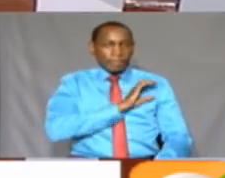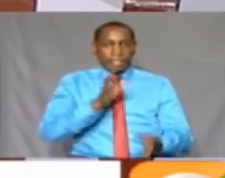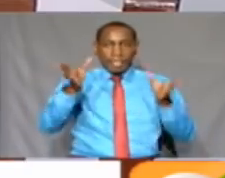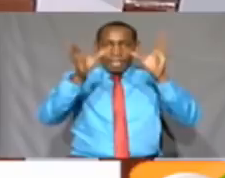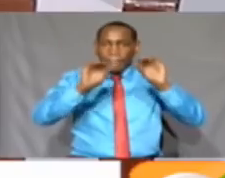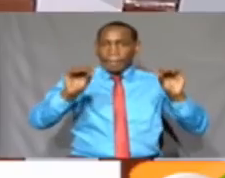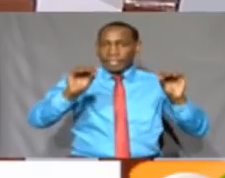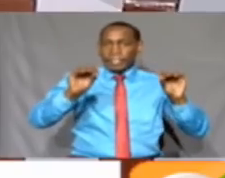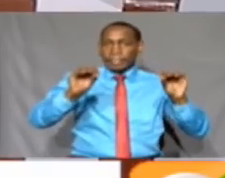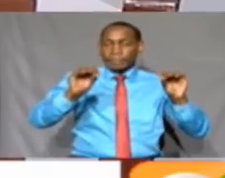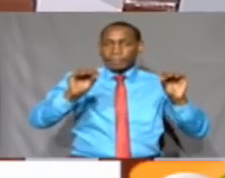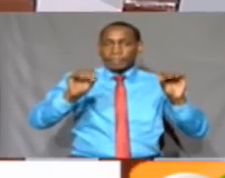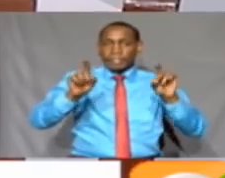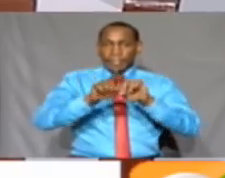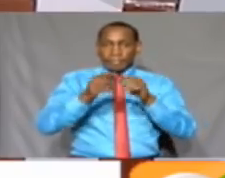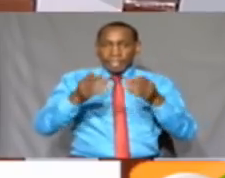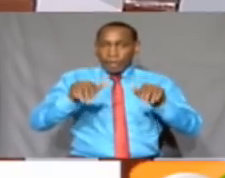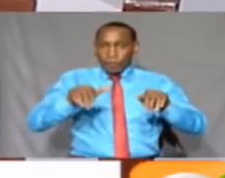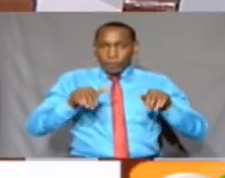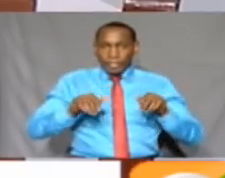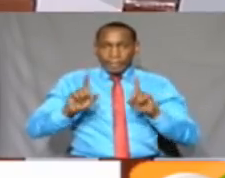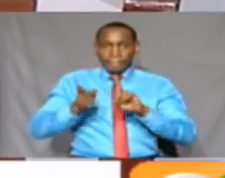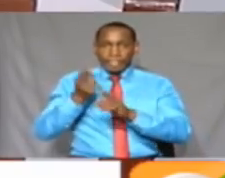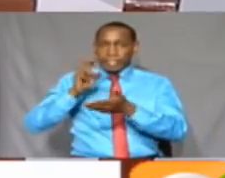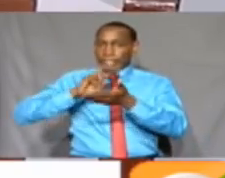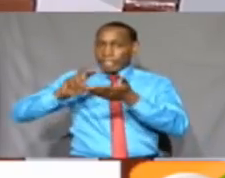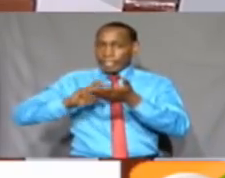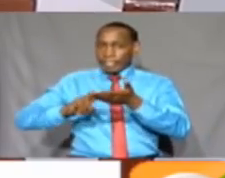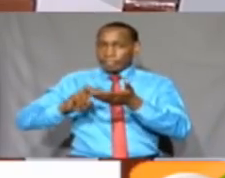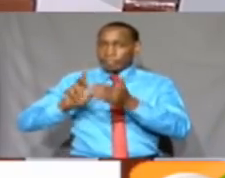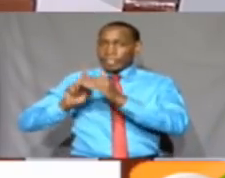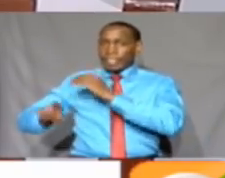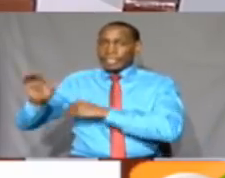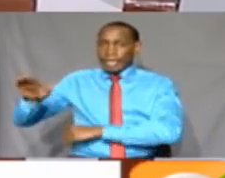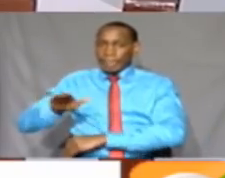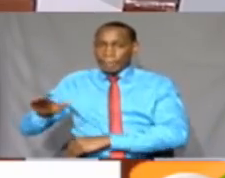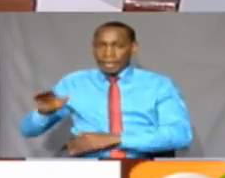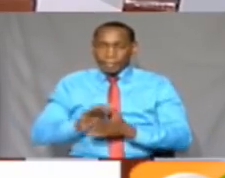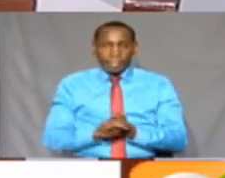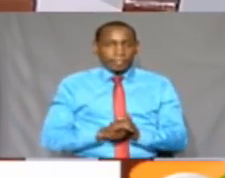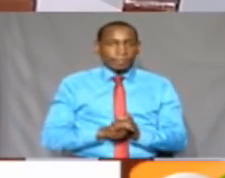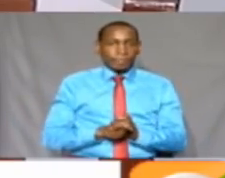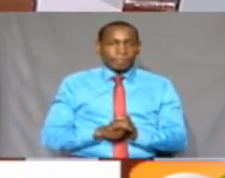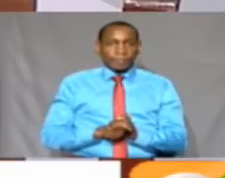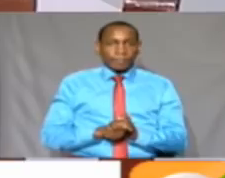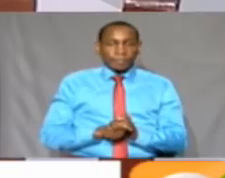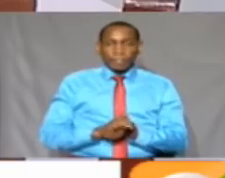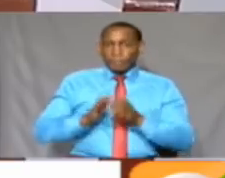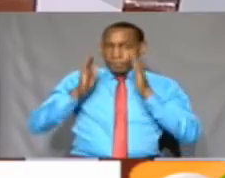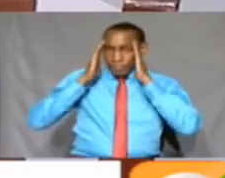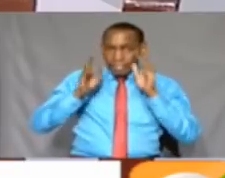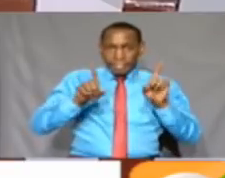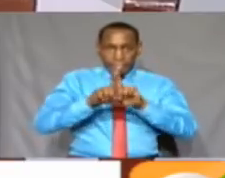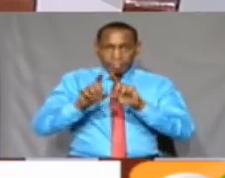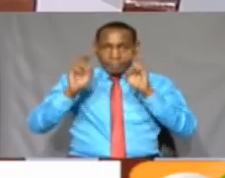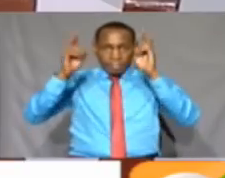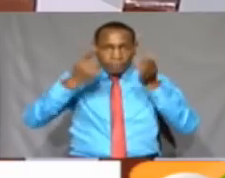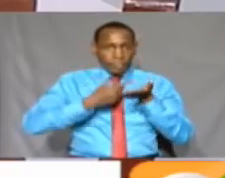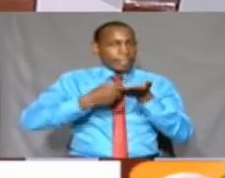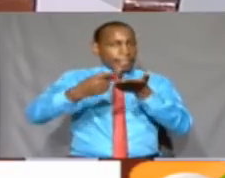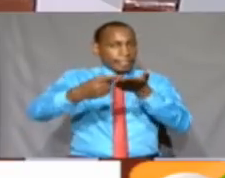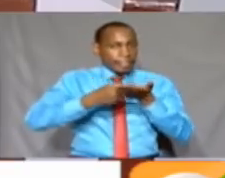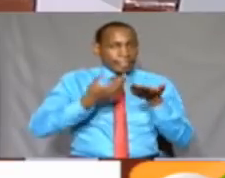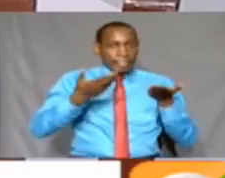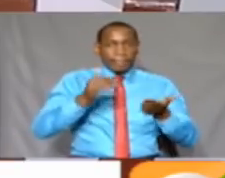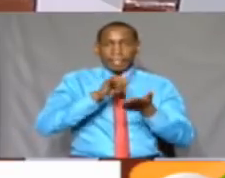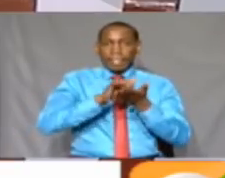Yes. And is awaiting first reading in parliament. And one of the things he looks at is exactly just what we are talking about here,